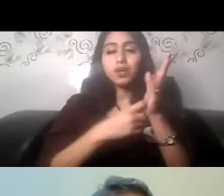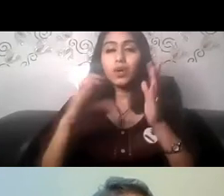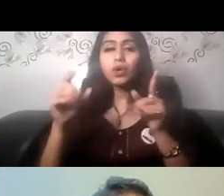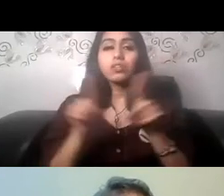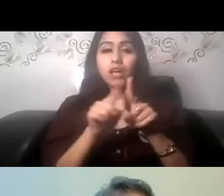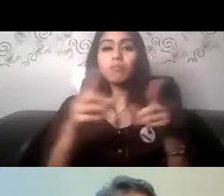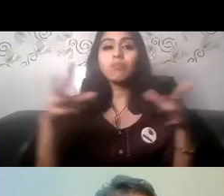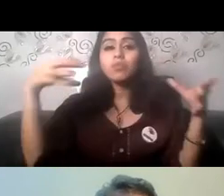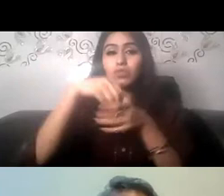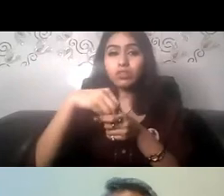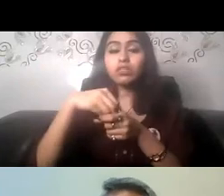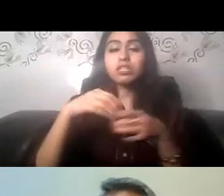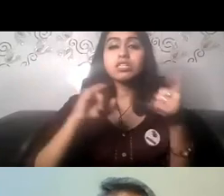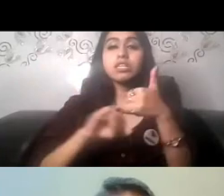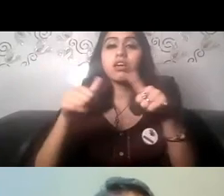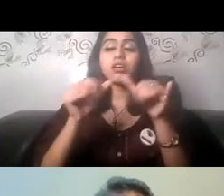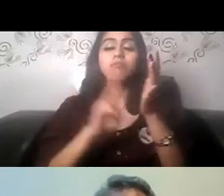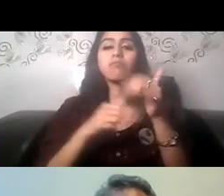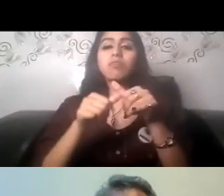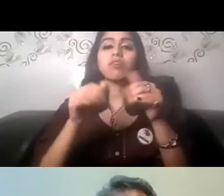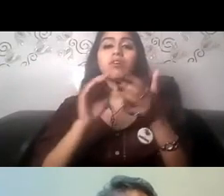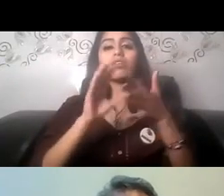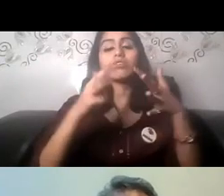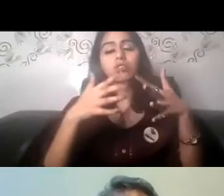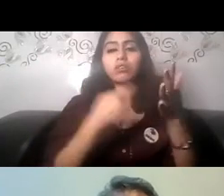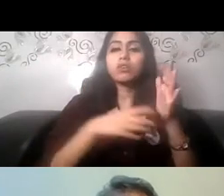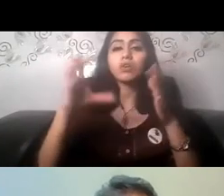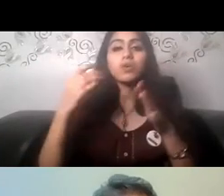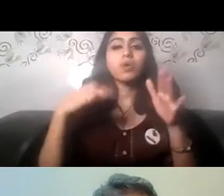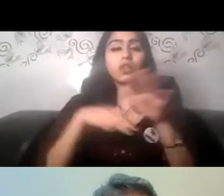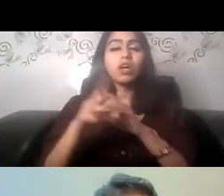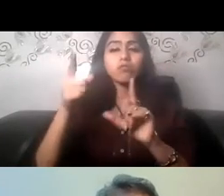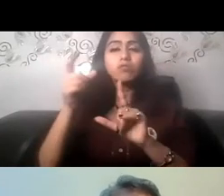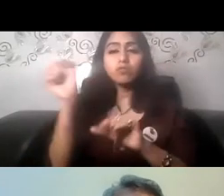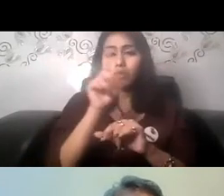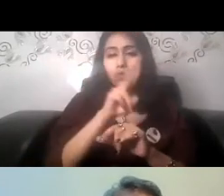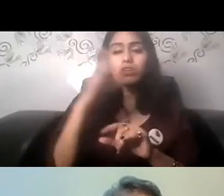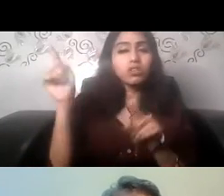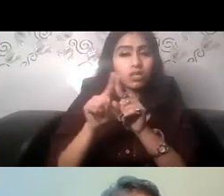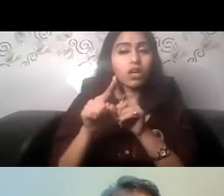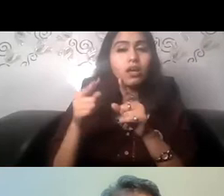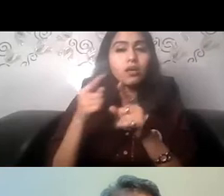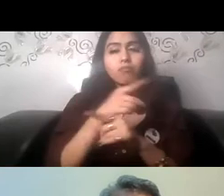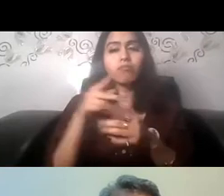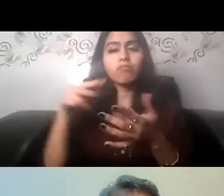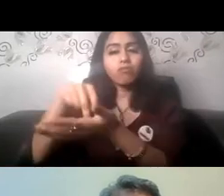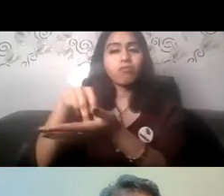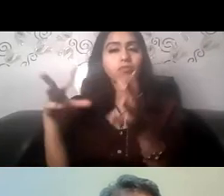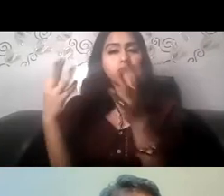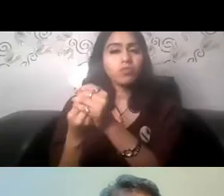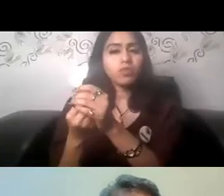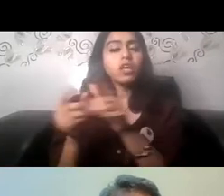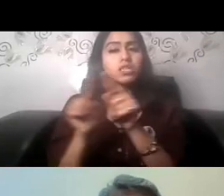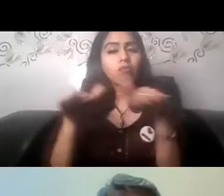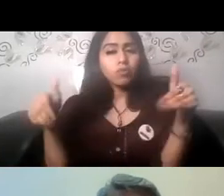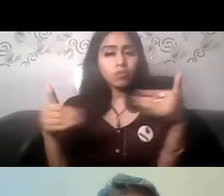on Samaro a few months ago. And then it was of course introduced by